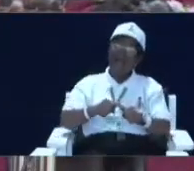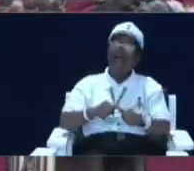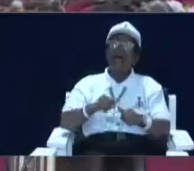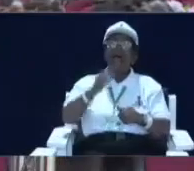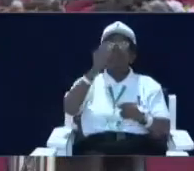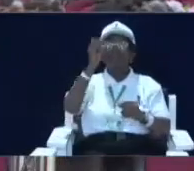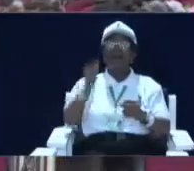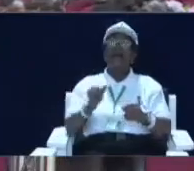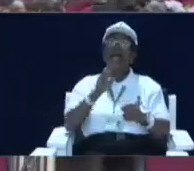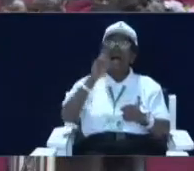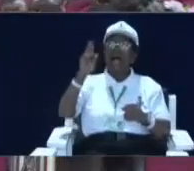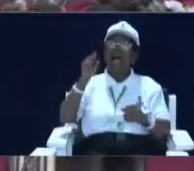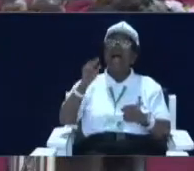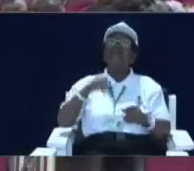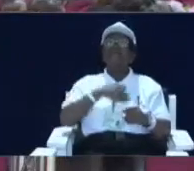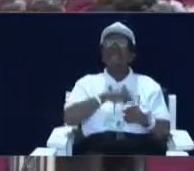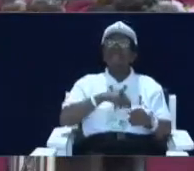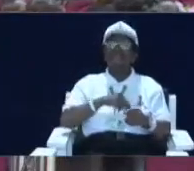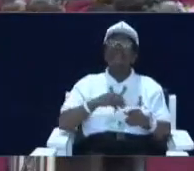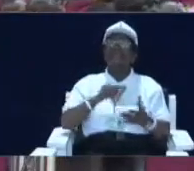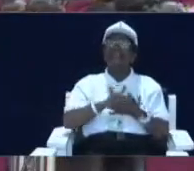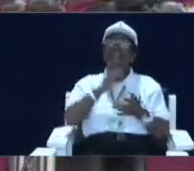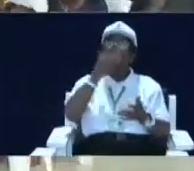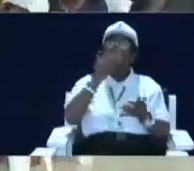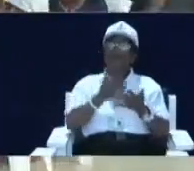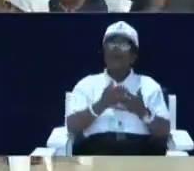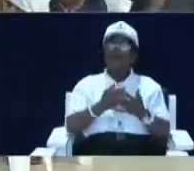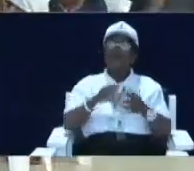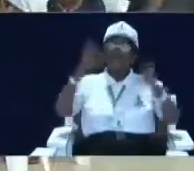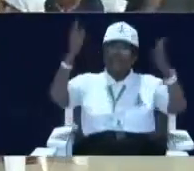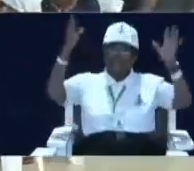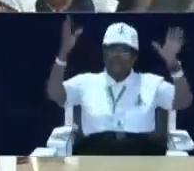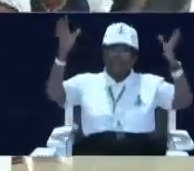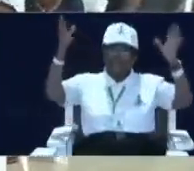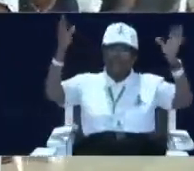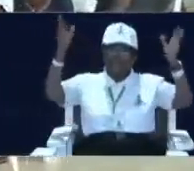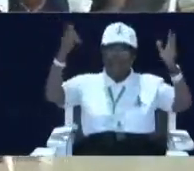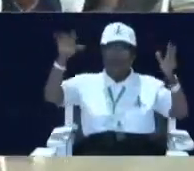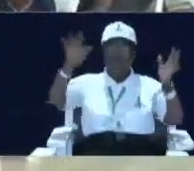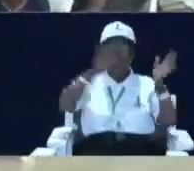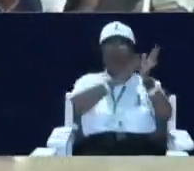was good. Let's give the Lord a big round of applause.